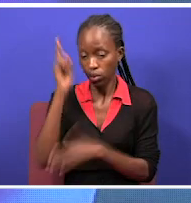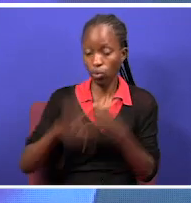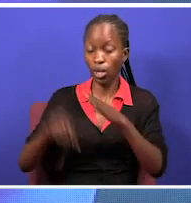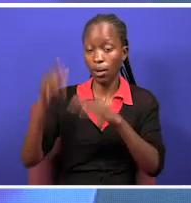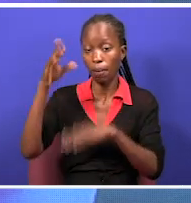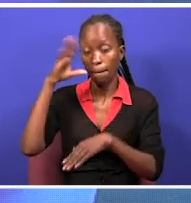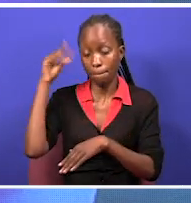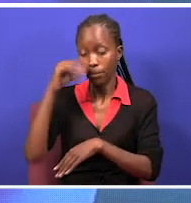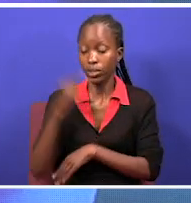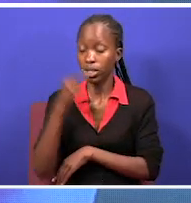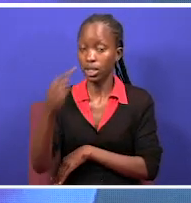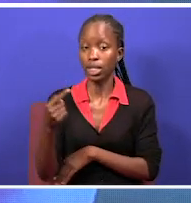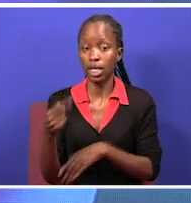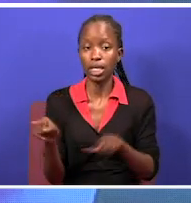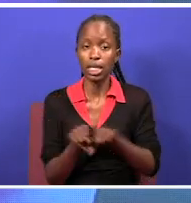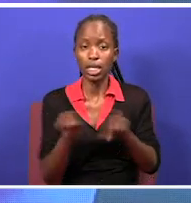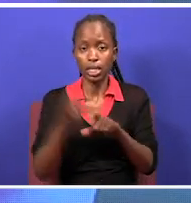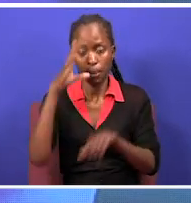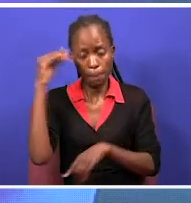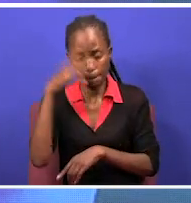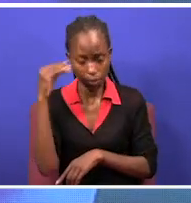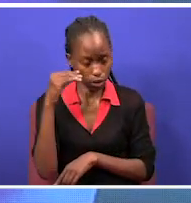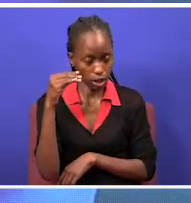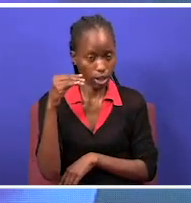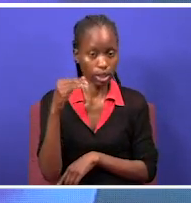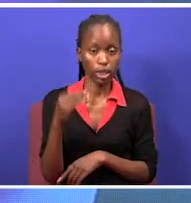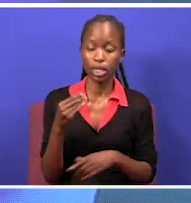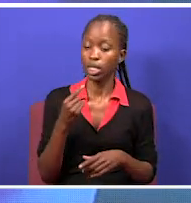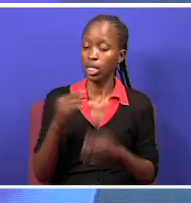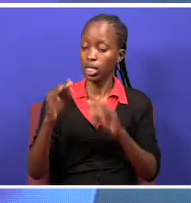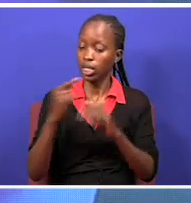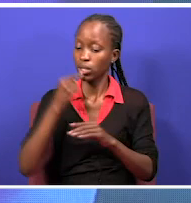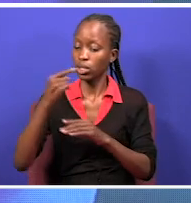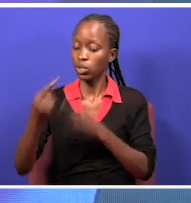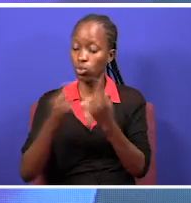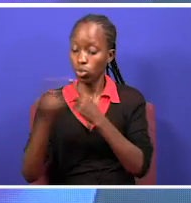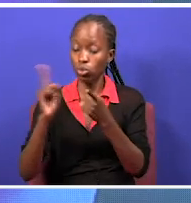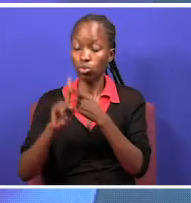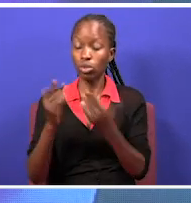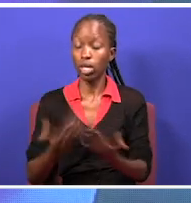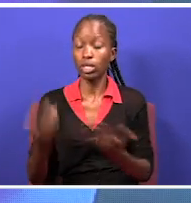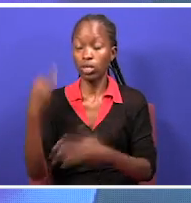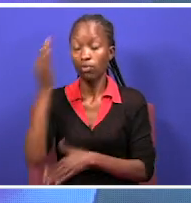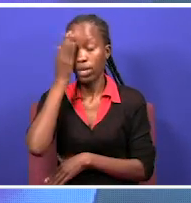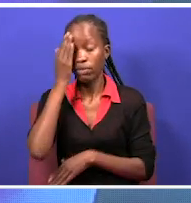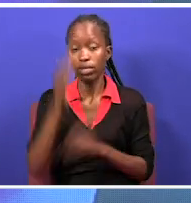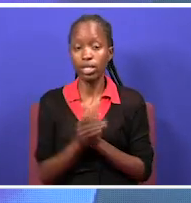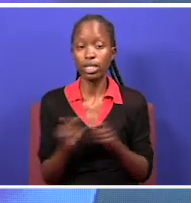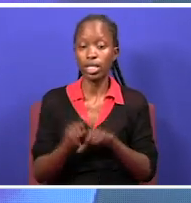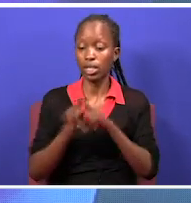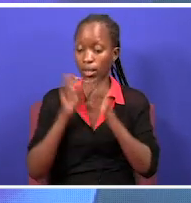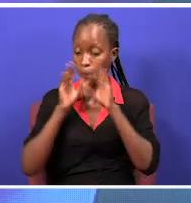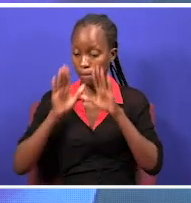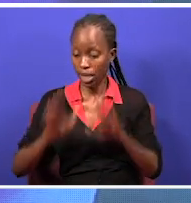is saying. And Moses picks out for the children of Israel the